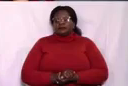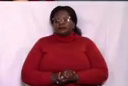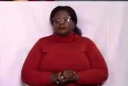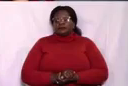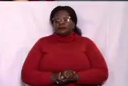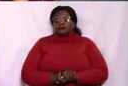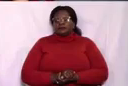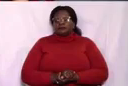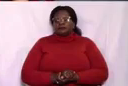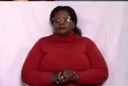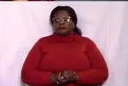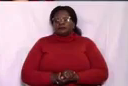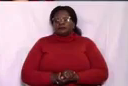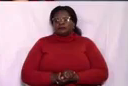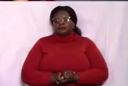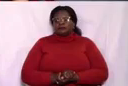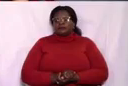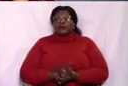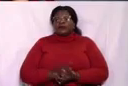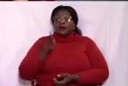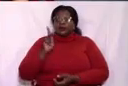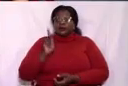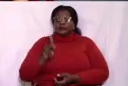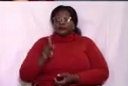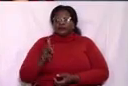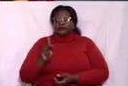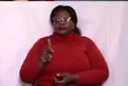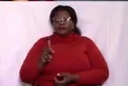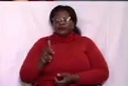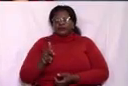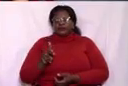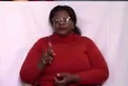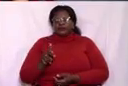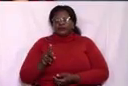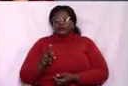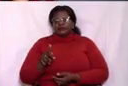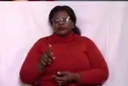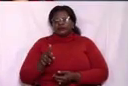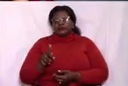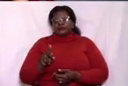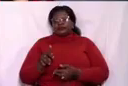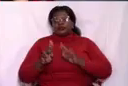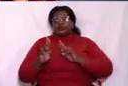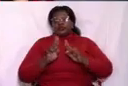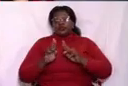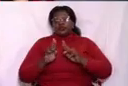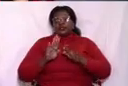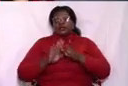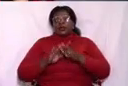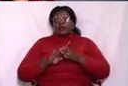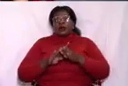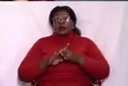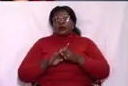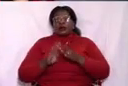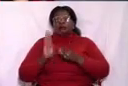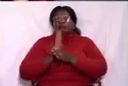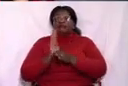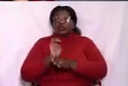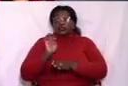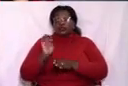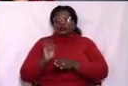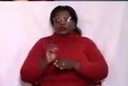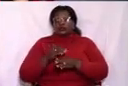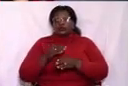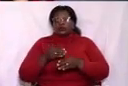Now to also just just to touch on your marketing, you're really doing a great